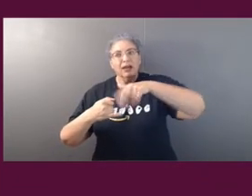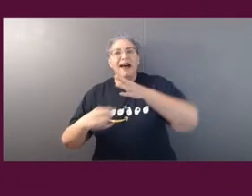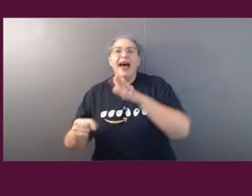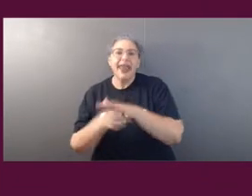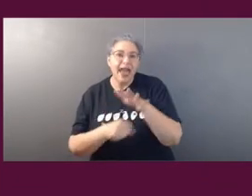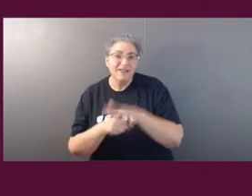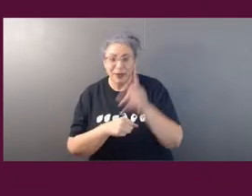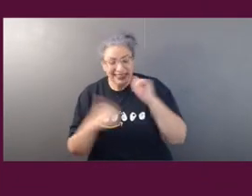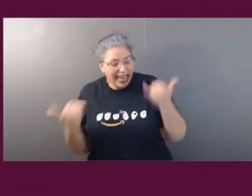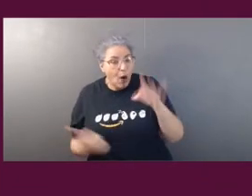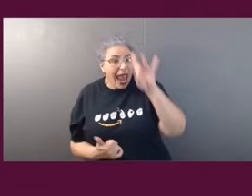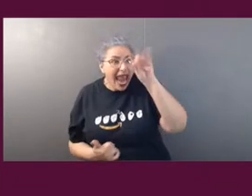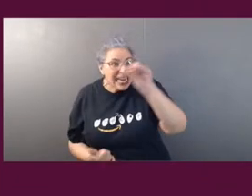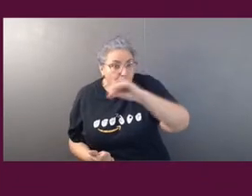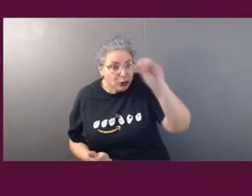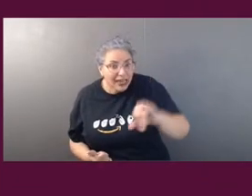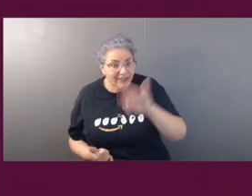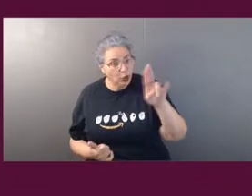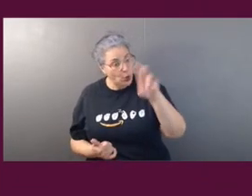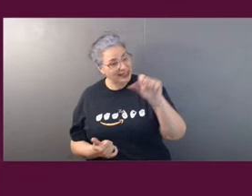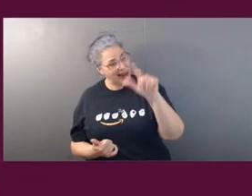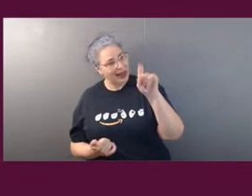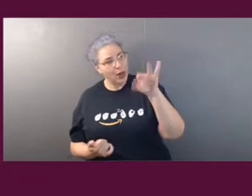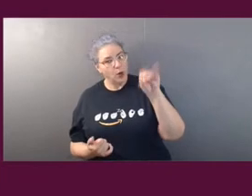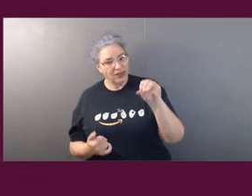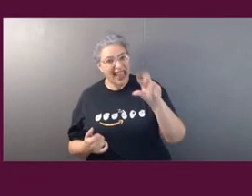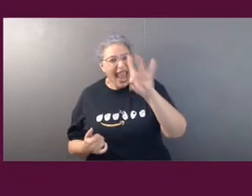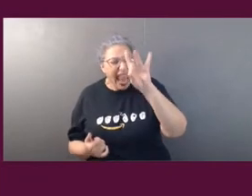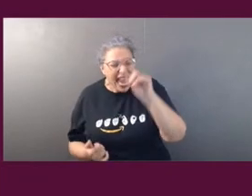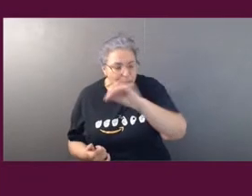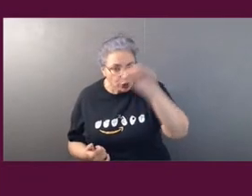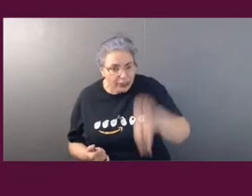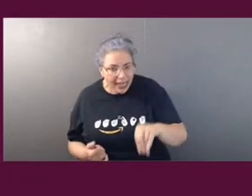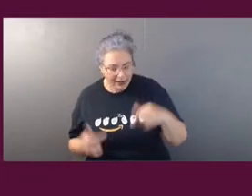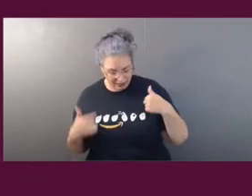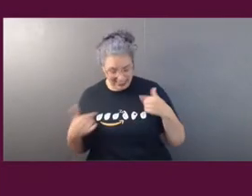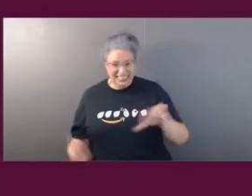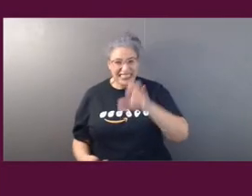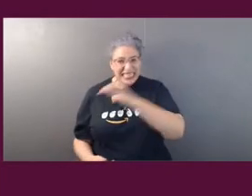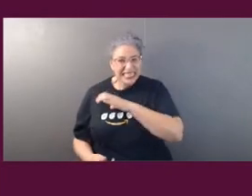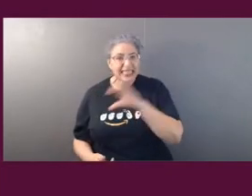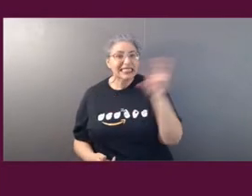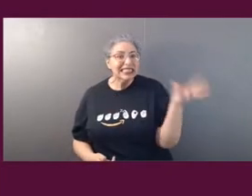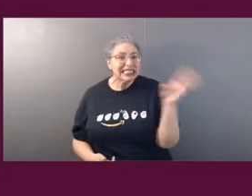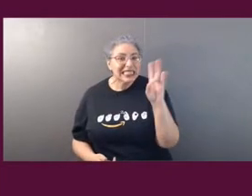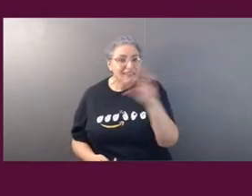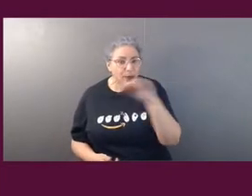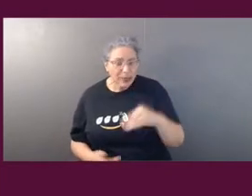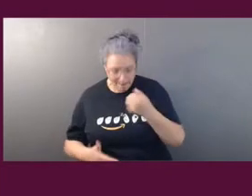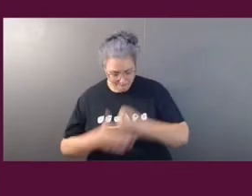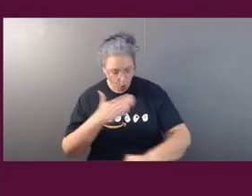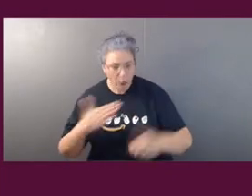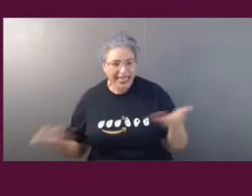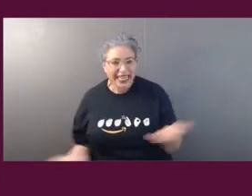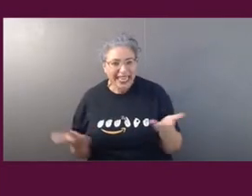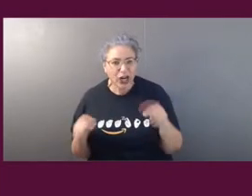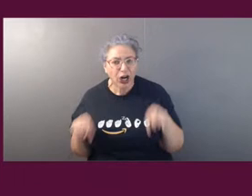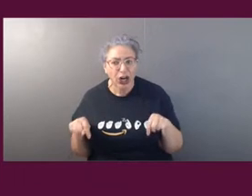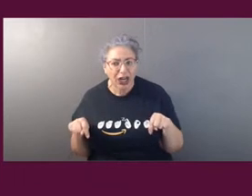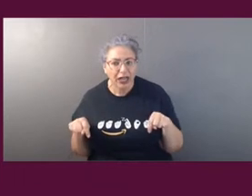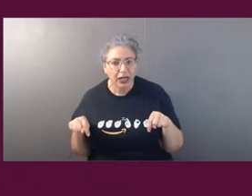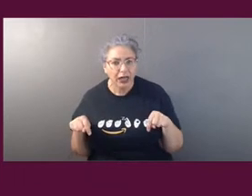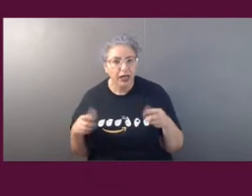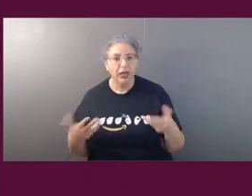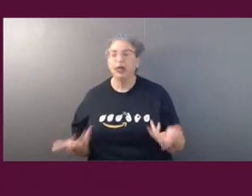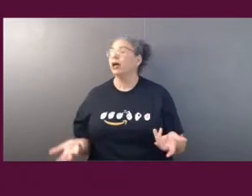know, 80% of US Latinos are citizens. 80%. Come on. 67% were born here. That's not